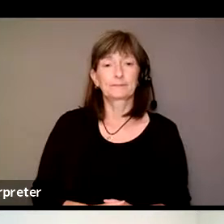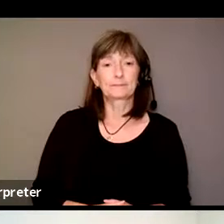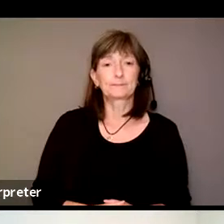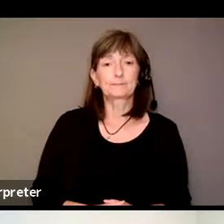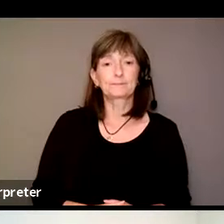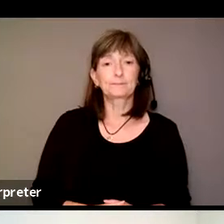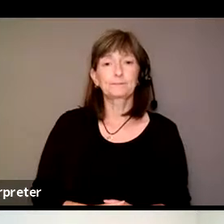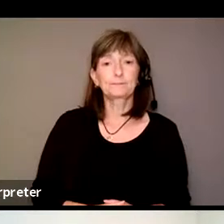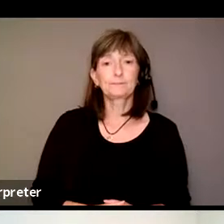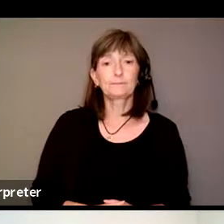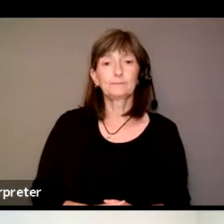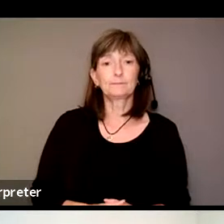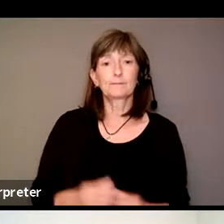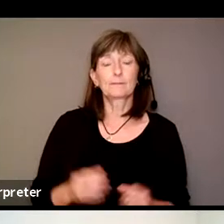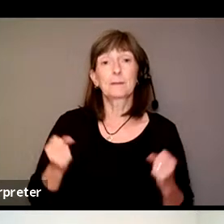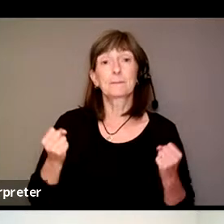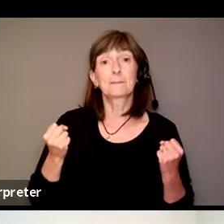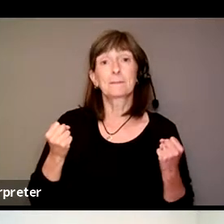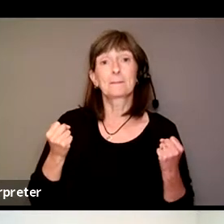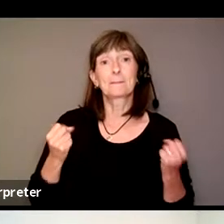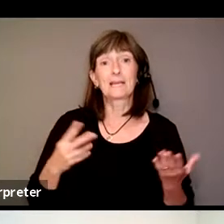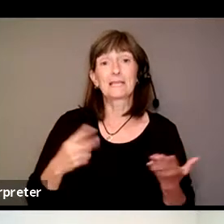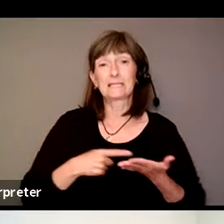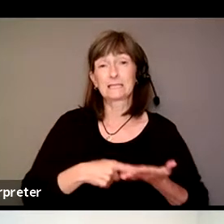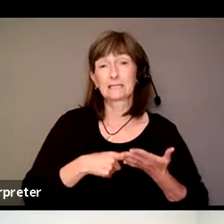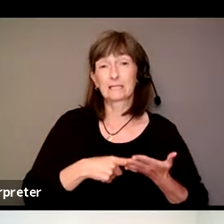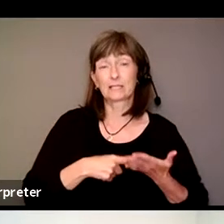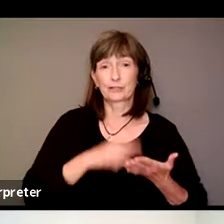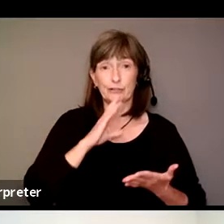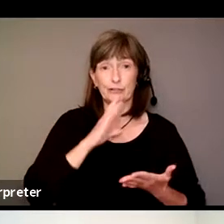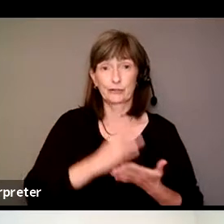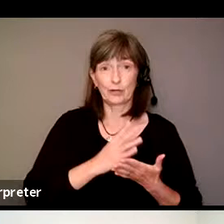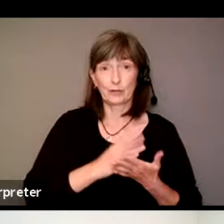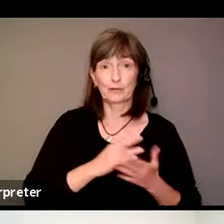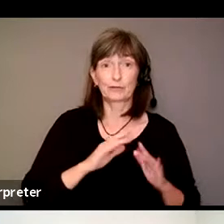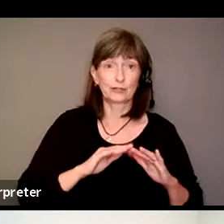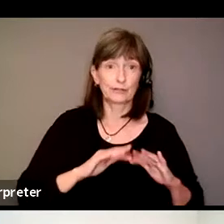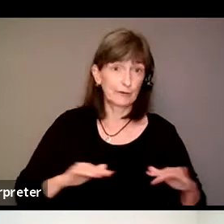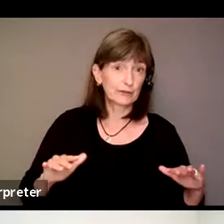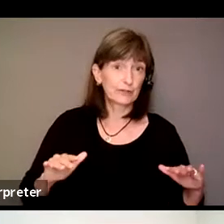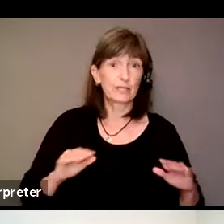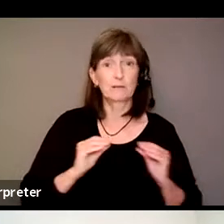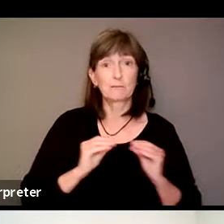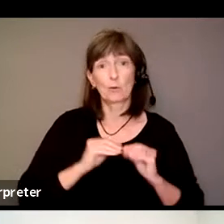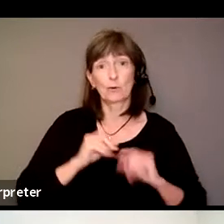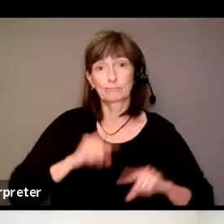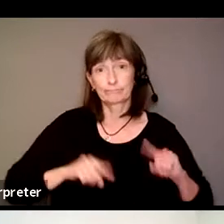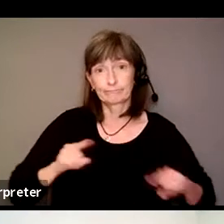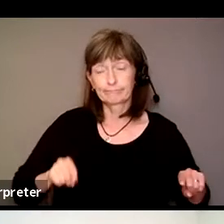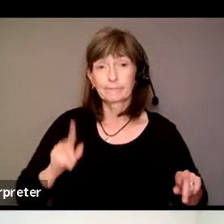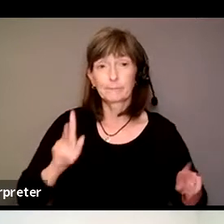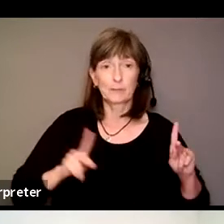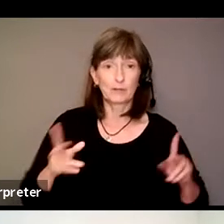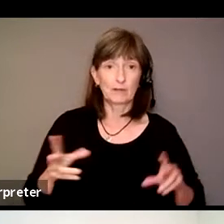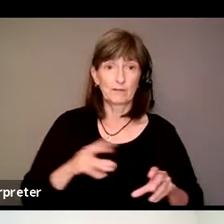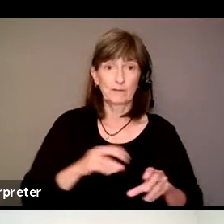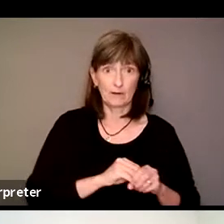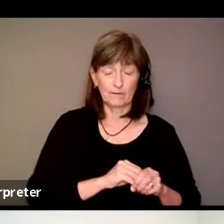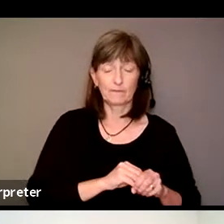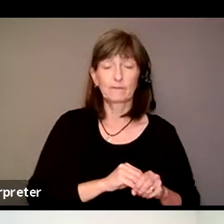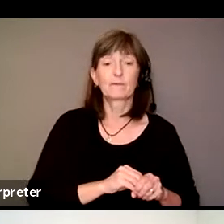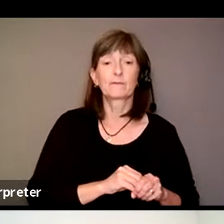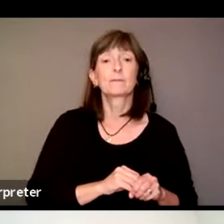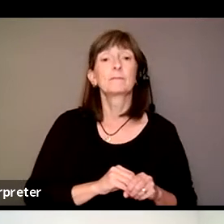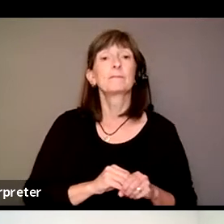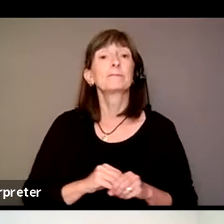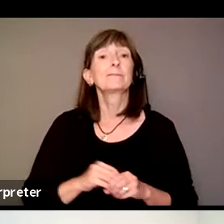Thank you. A lot of conversations here and discussions around diversity and bringing more people to the table. With the